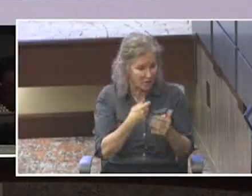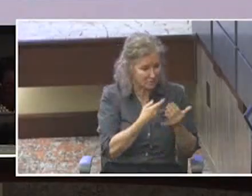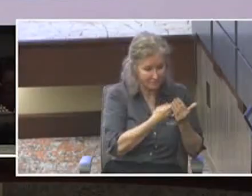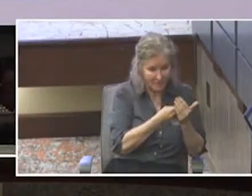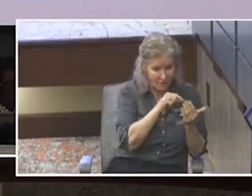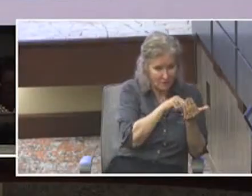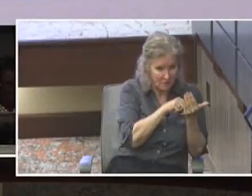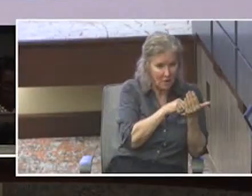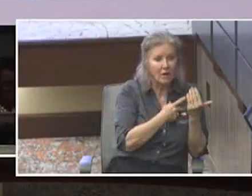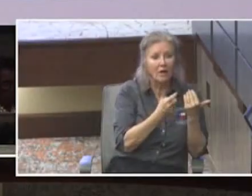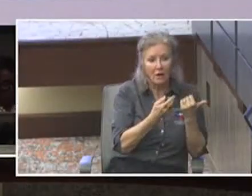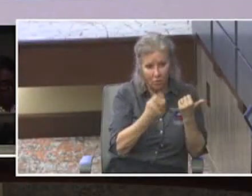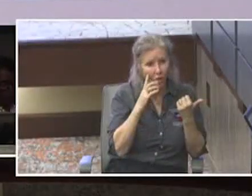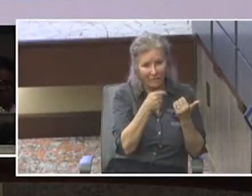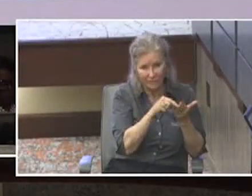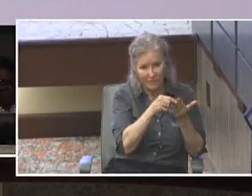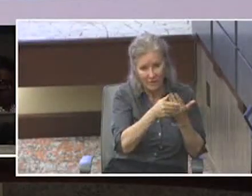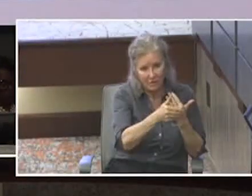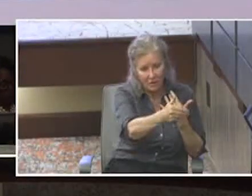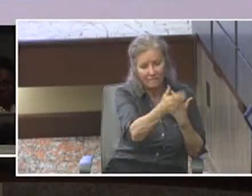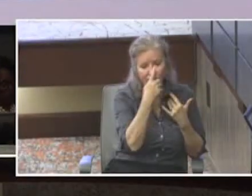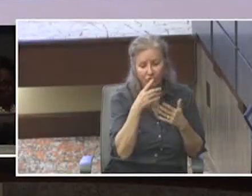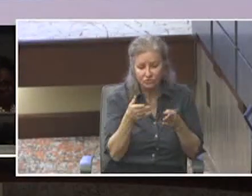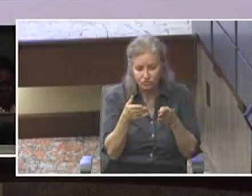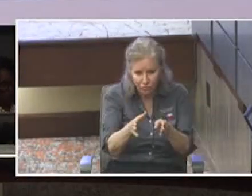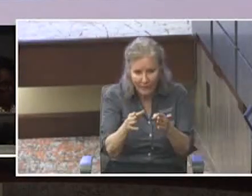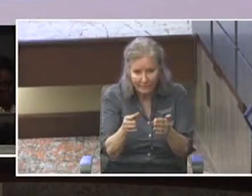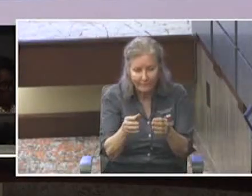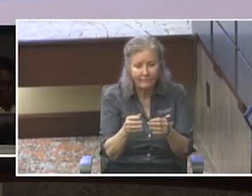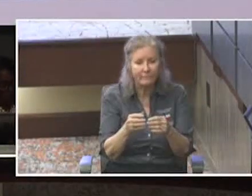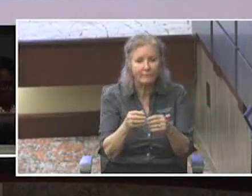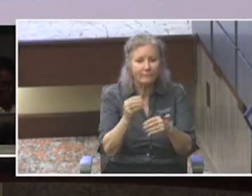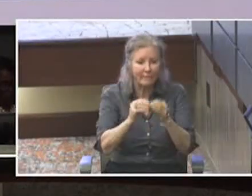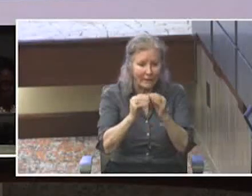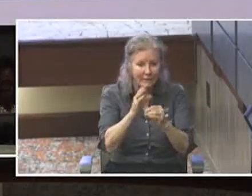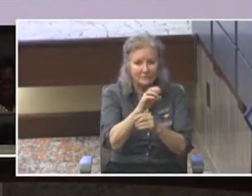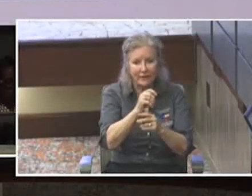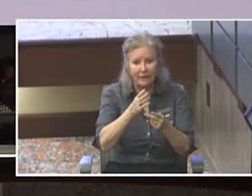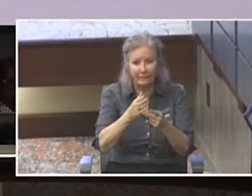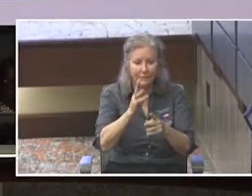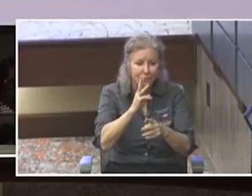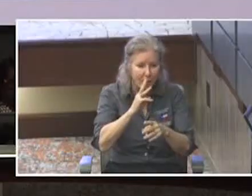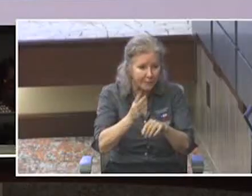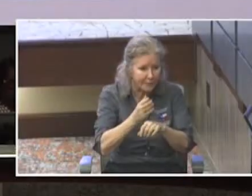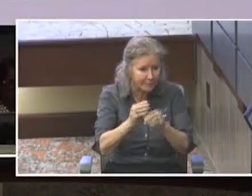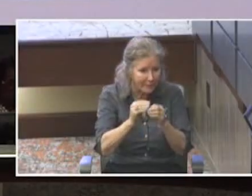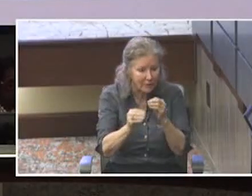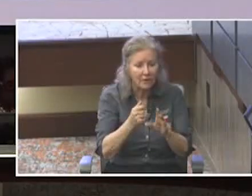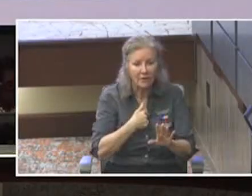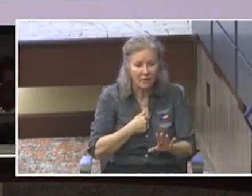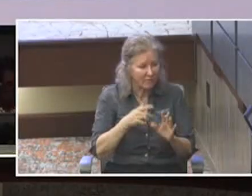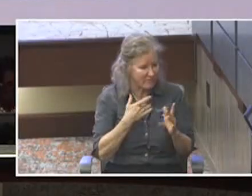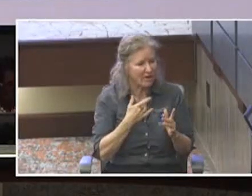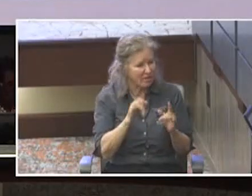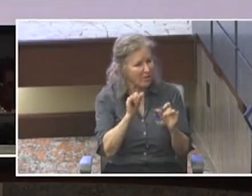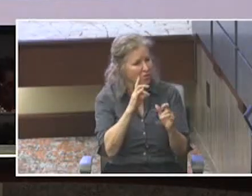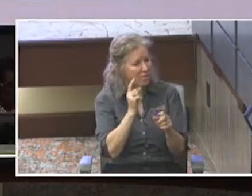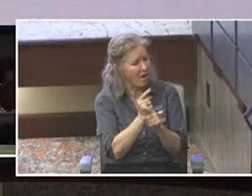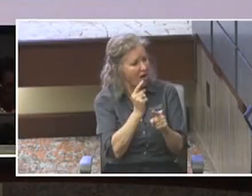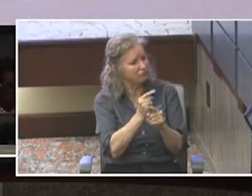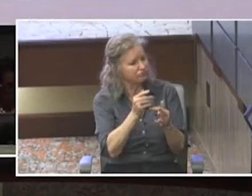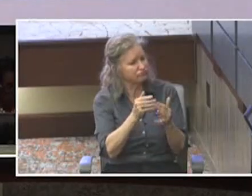treatment chemicals and street maintenance expenses. We expect that these categories are going to remain on track throughout the rest of the year unless